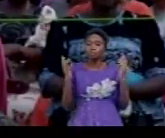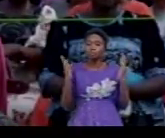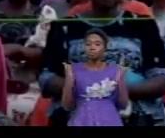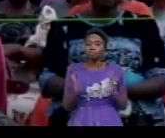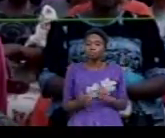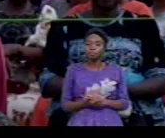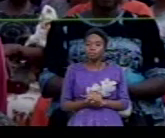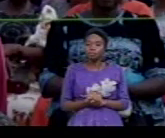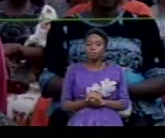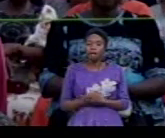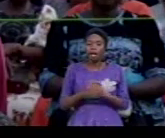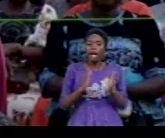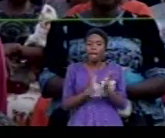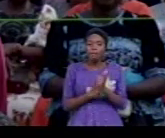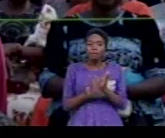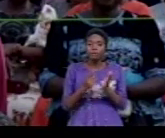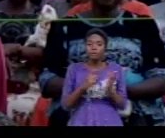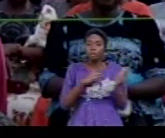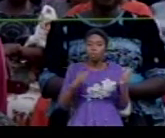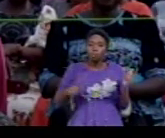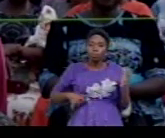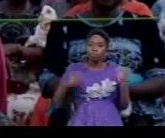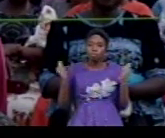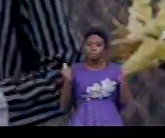Praise the Lord.